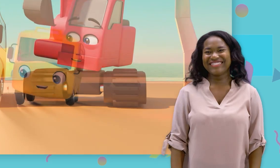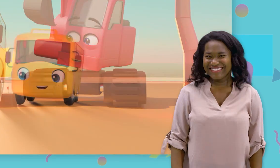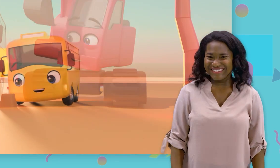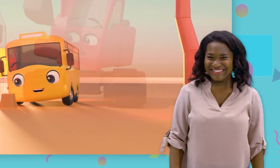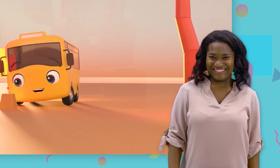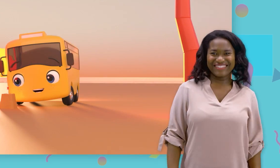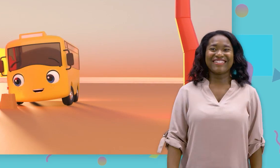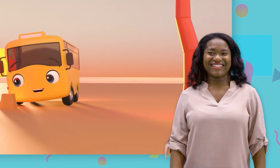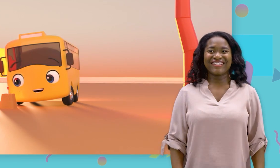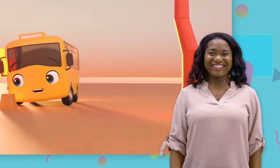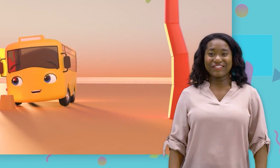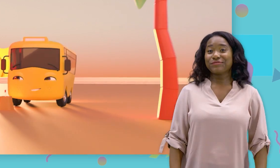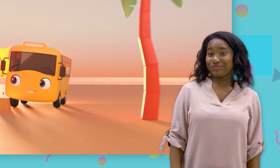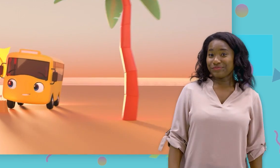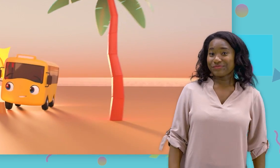Yay,